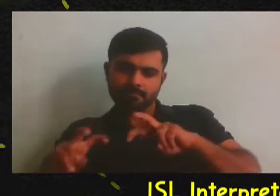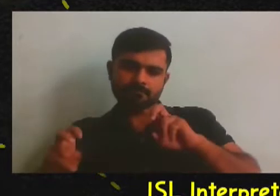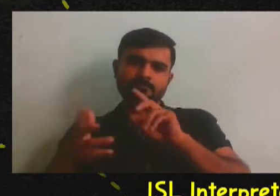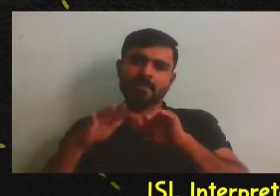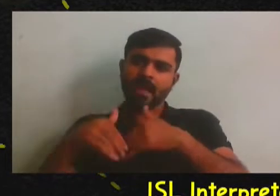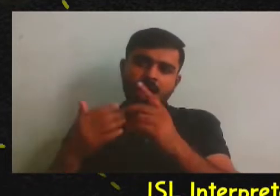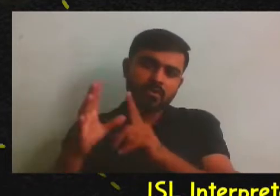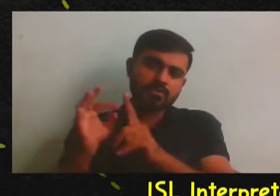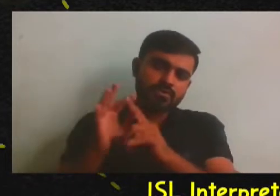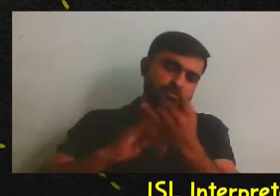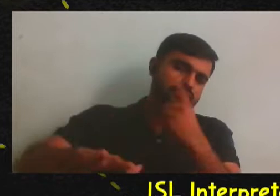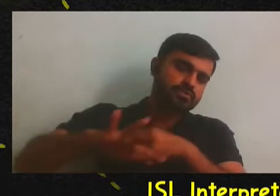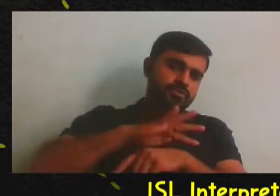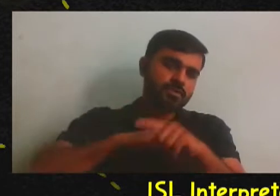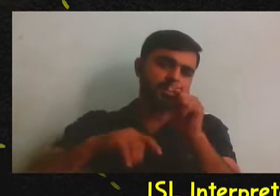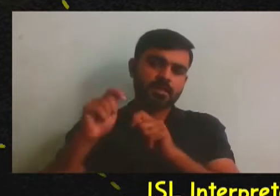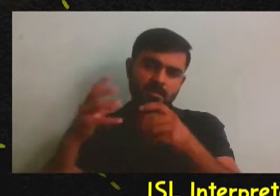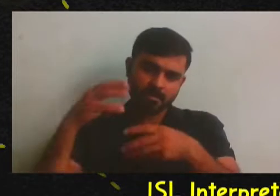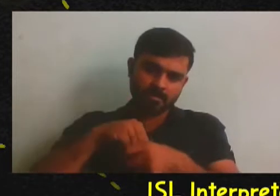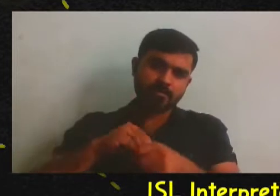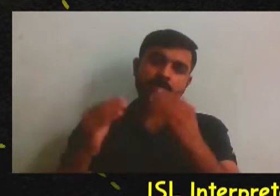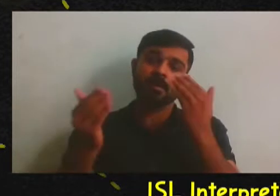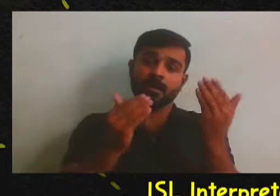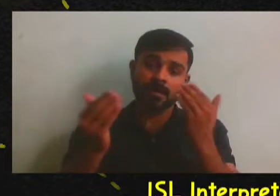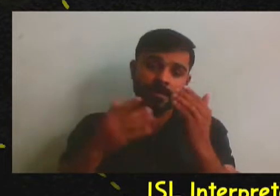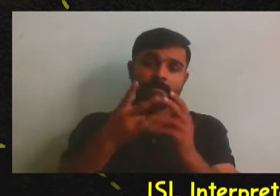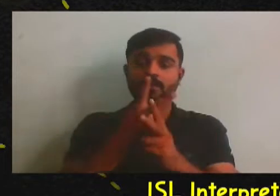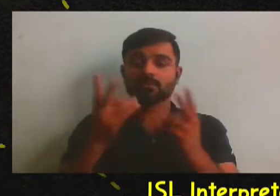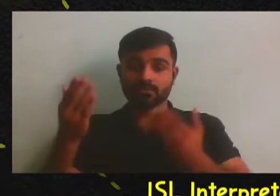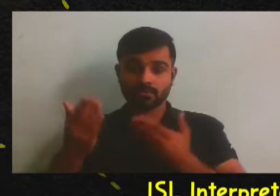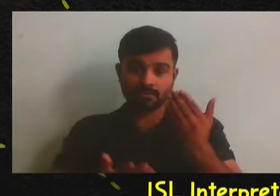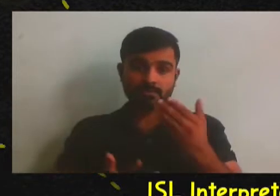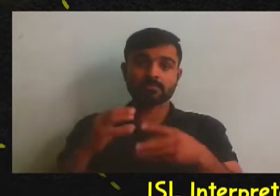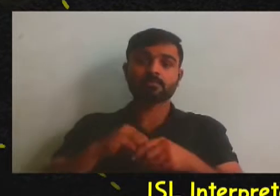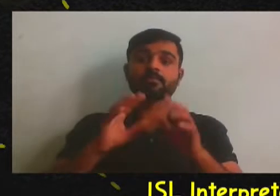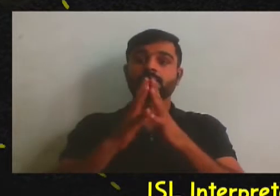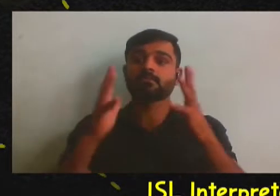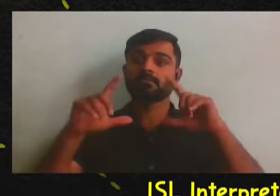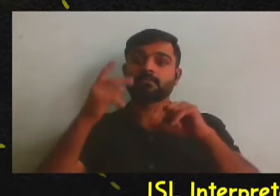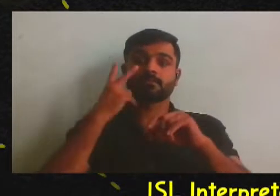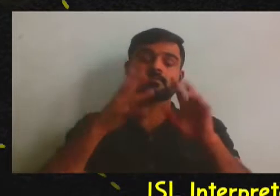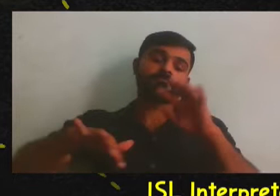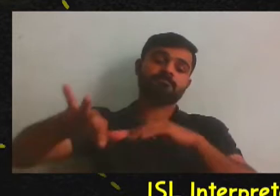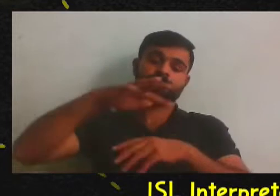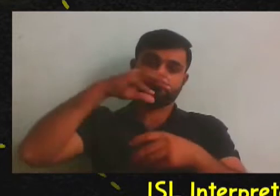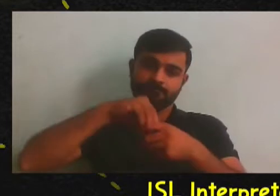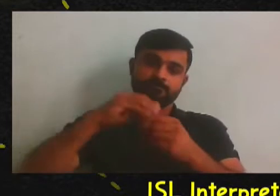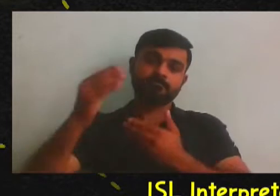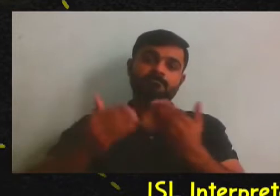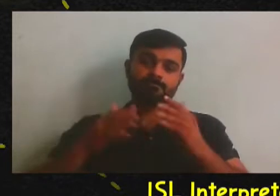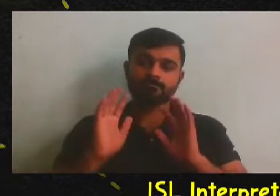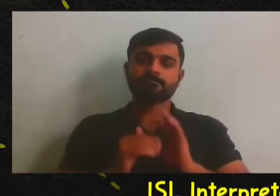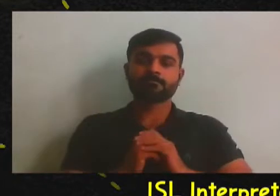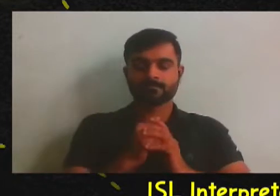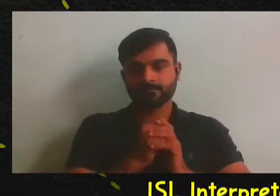to cope with social anxiety. So combining these two kinds of behaviors gives us a bigger picture across these behaviors. And